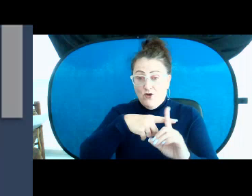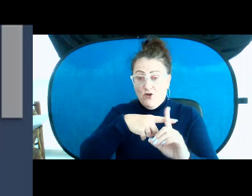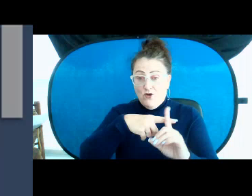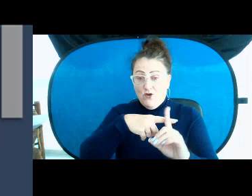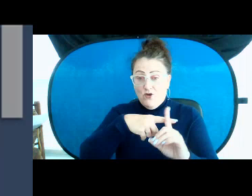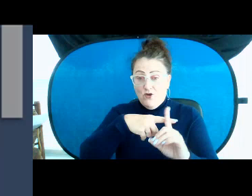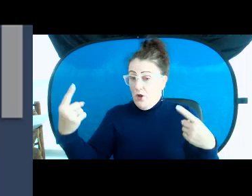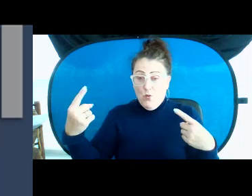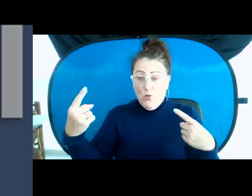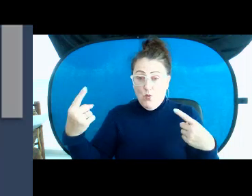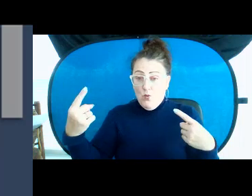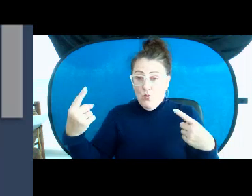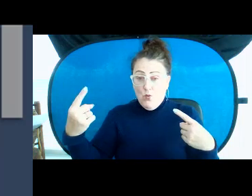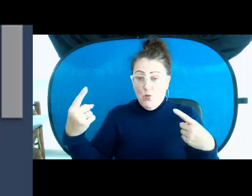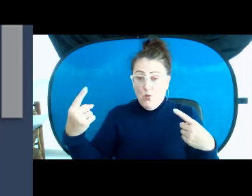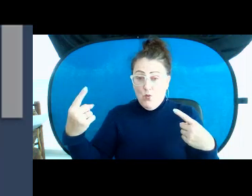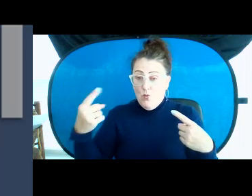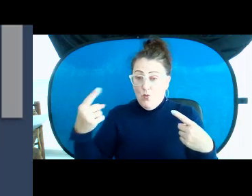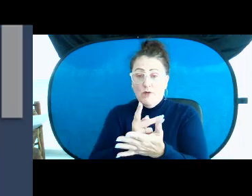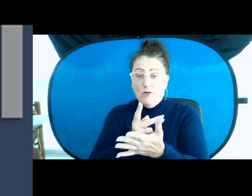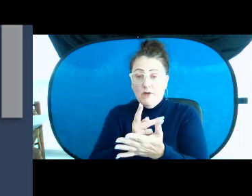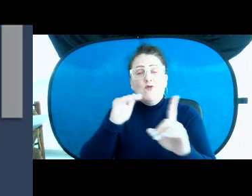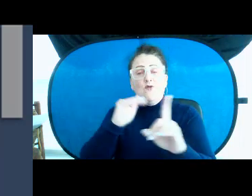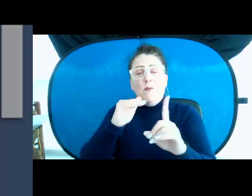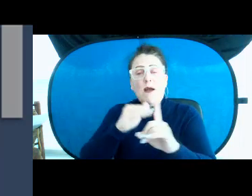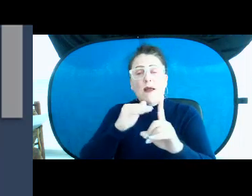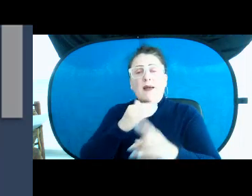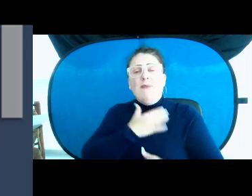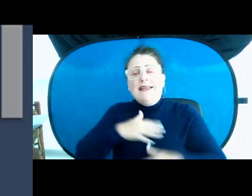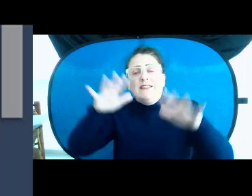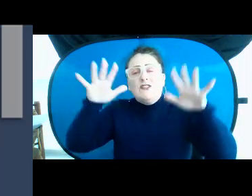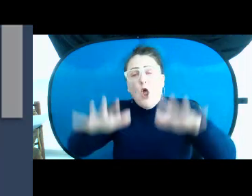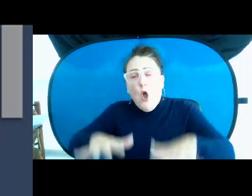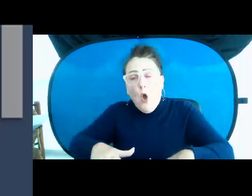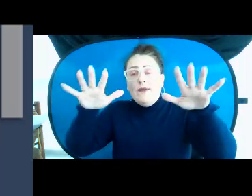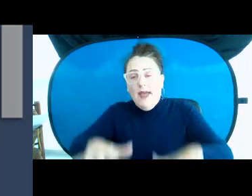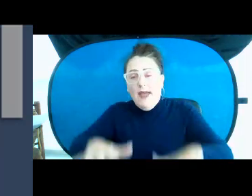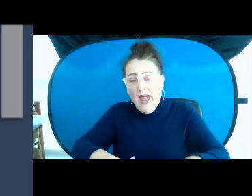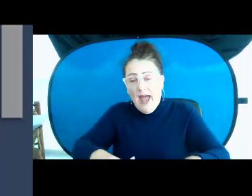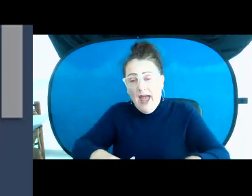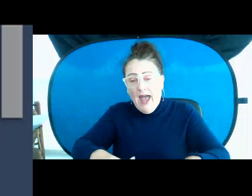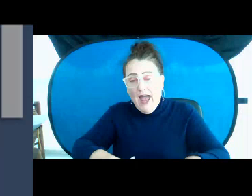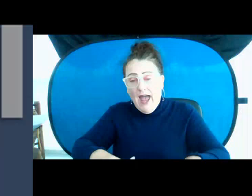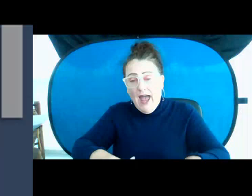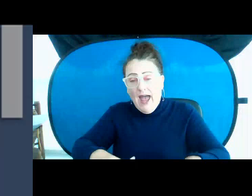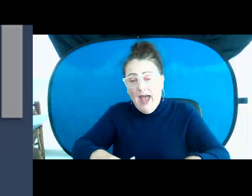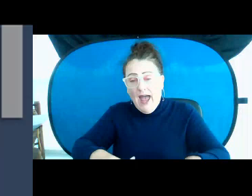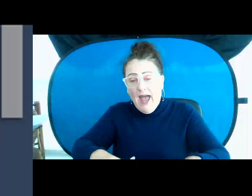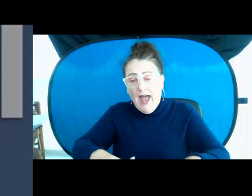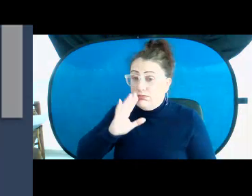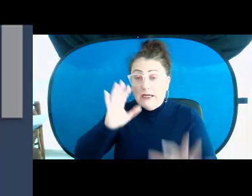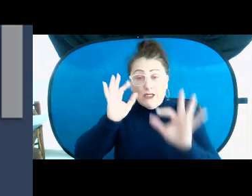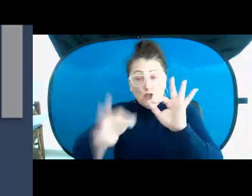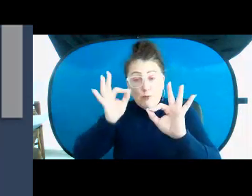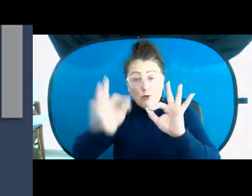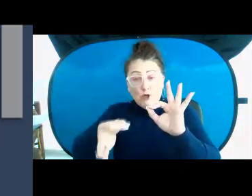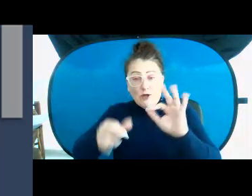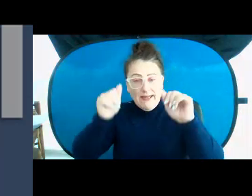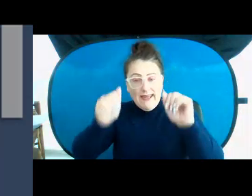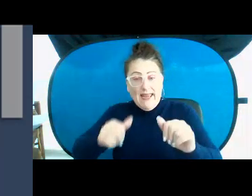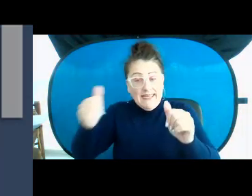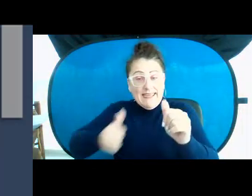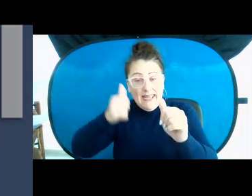is approved. Chair, just a quick reminder to all our speakers, if they could slow down a bit on their pace of talking so our translating services can keep up. All